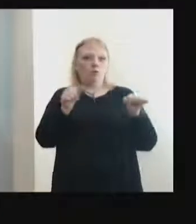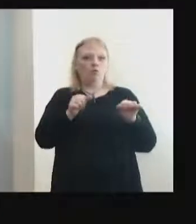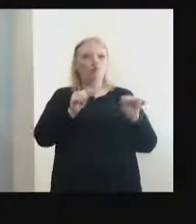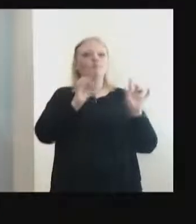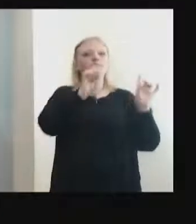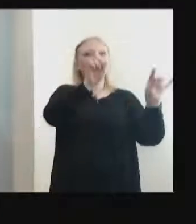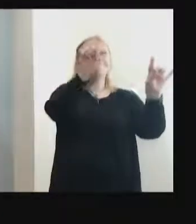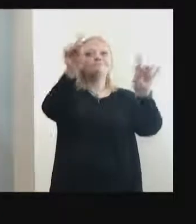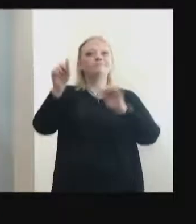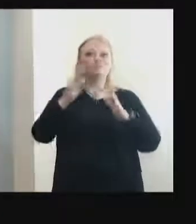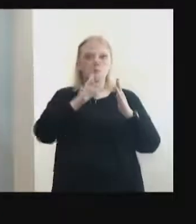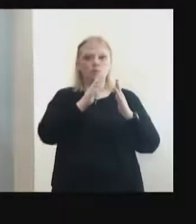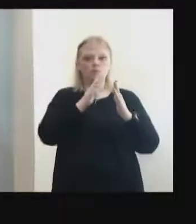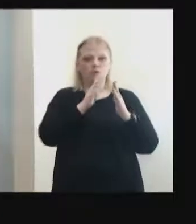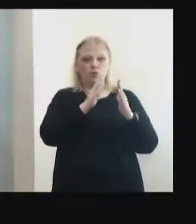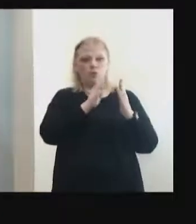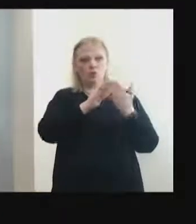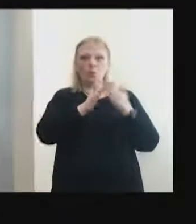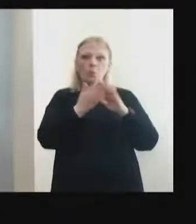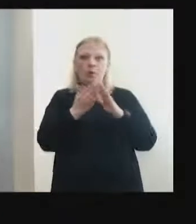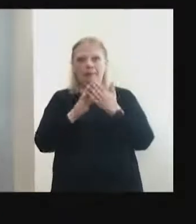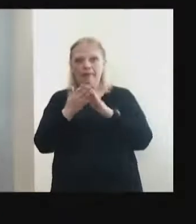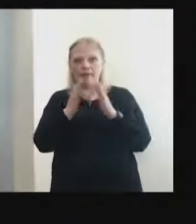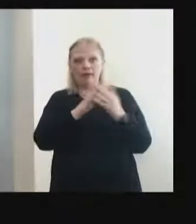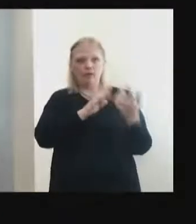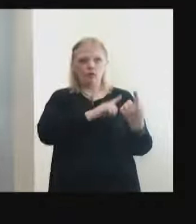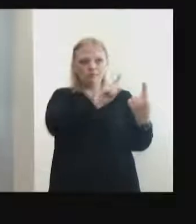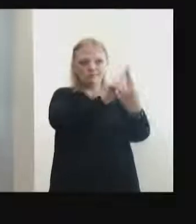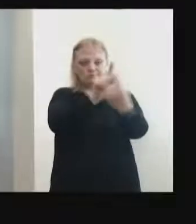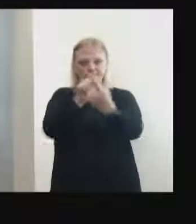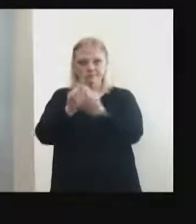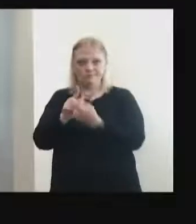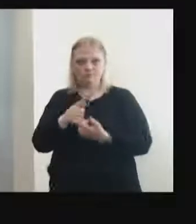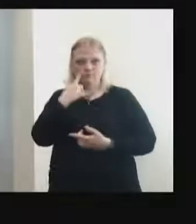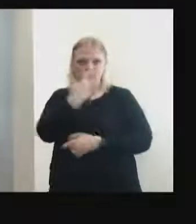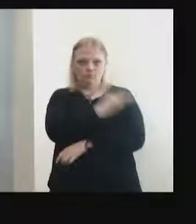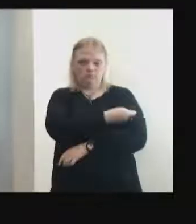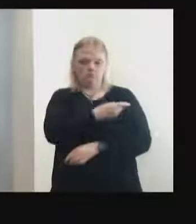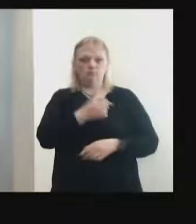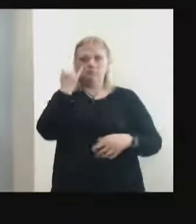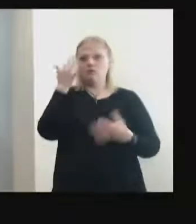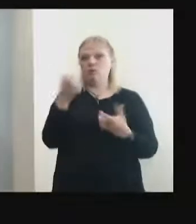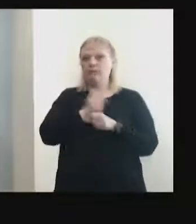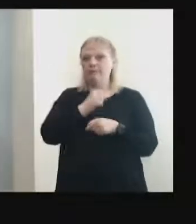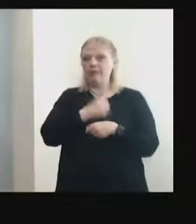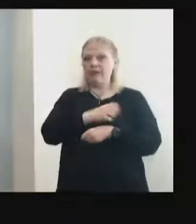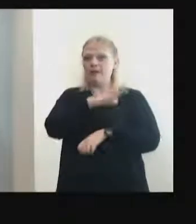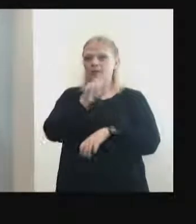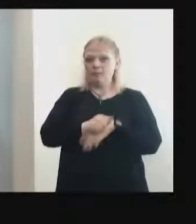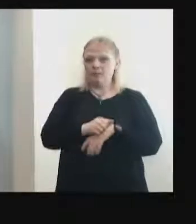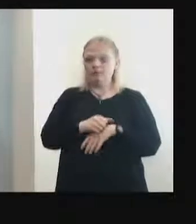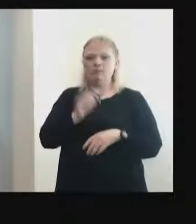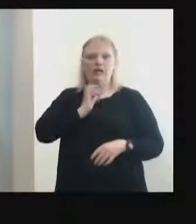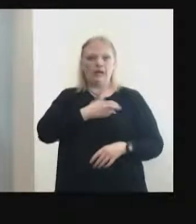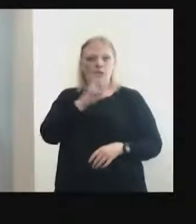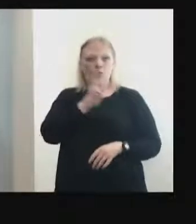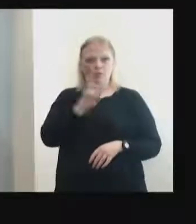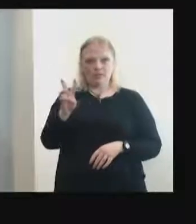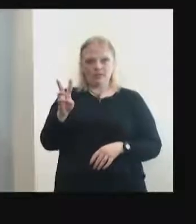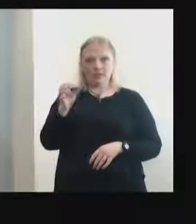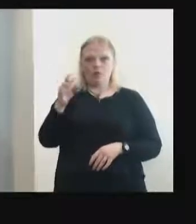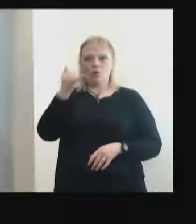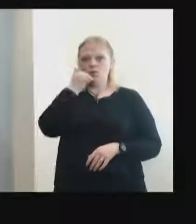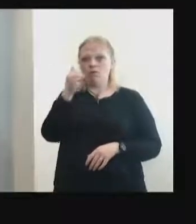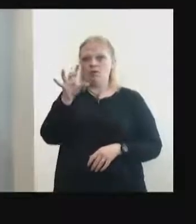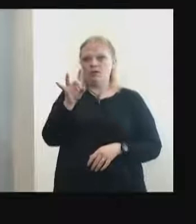in the community and meet people where they are to get vaccinated. If you want to make an appointment, you can go onto our website or